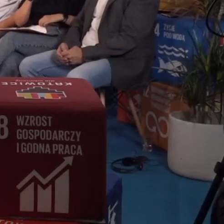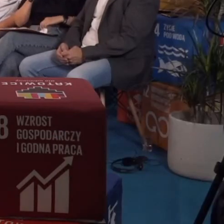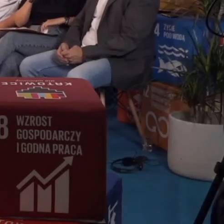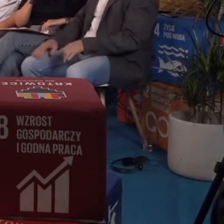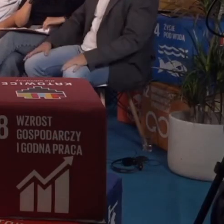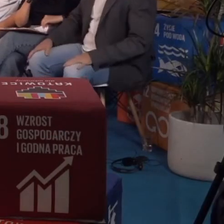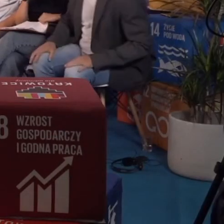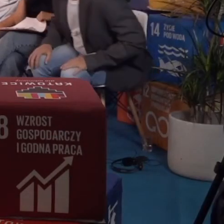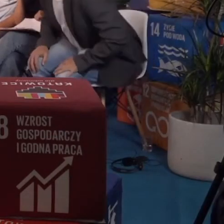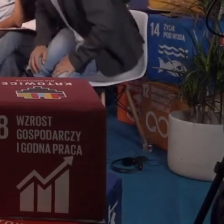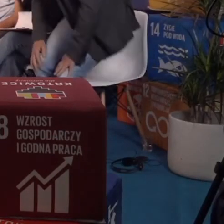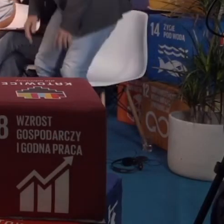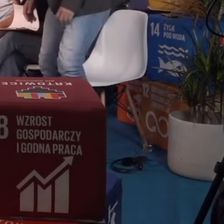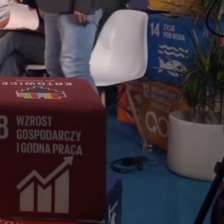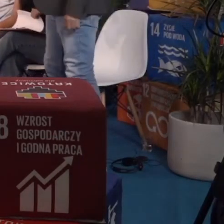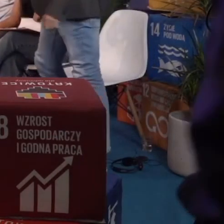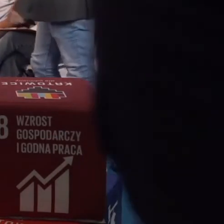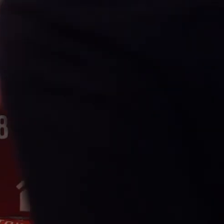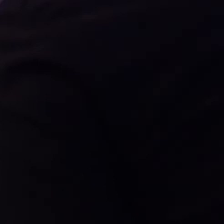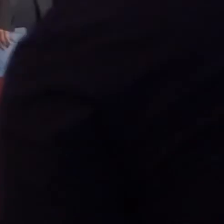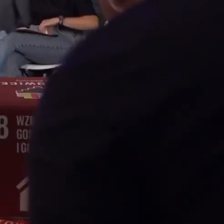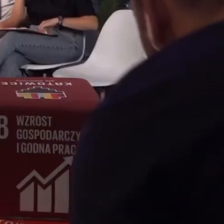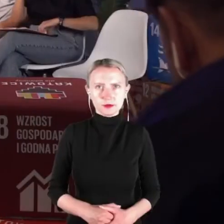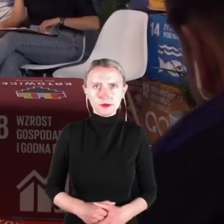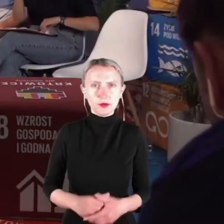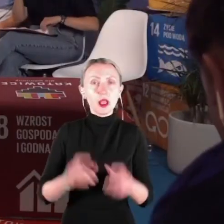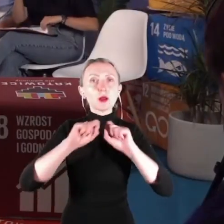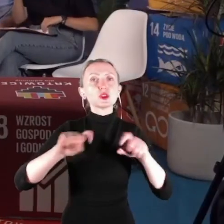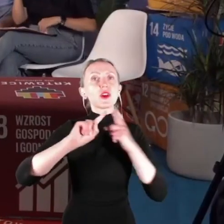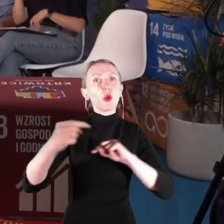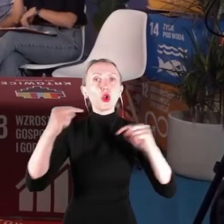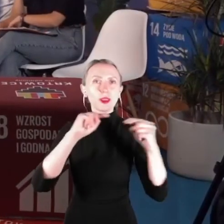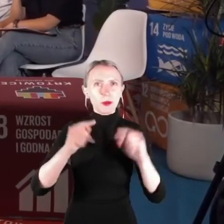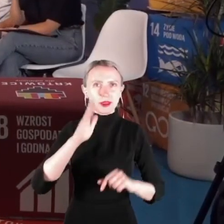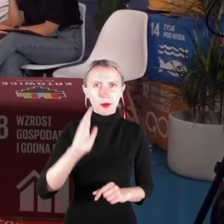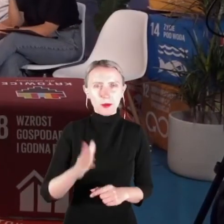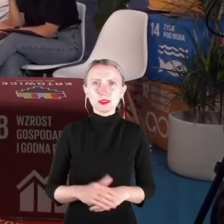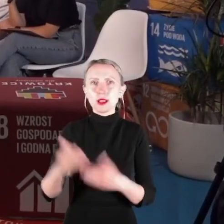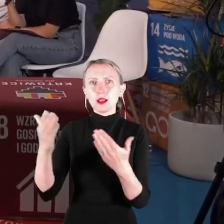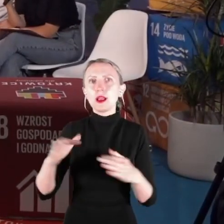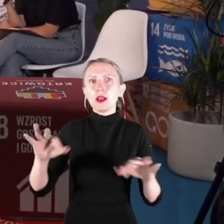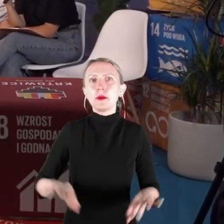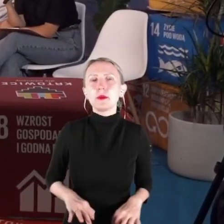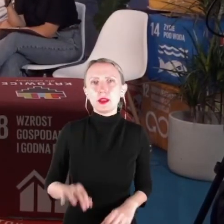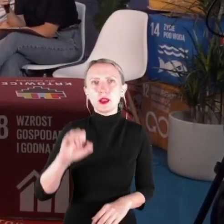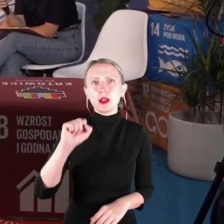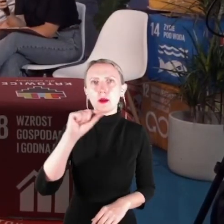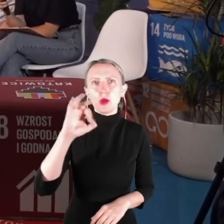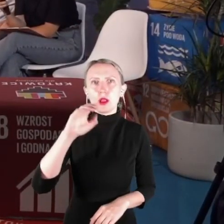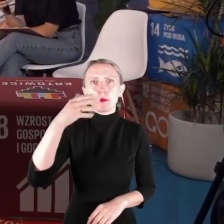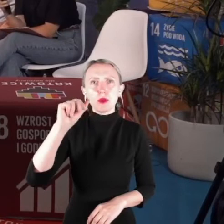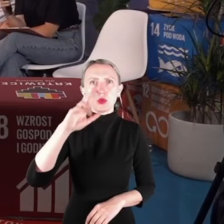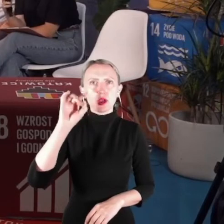And now Paul from City Excel from Amsterdam will share his experiences.